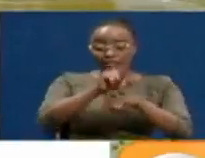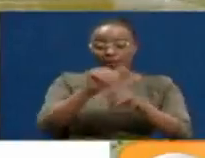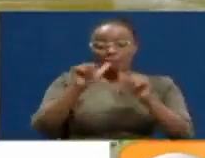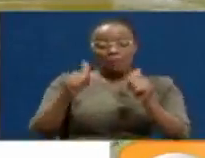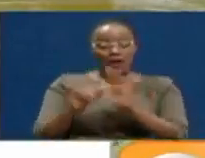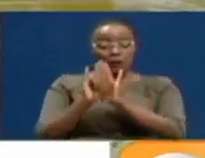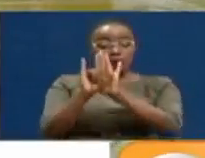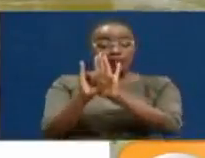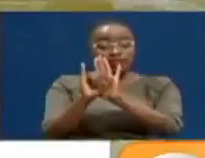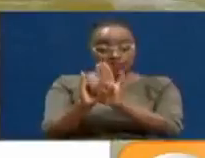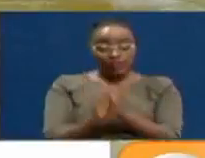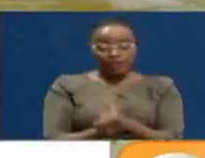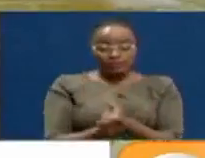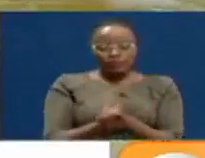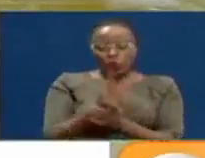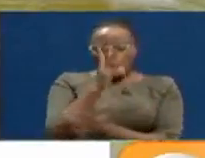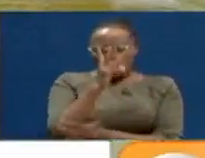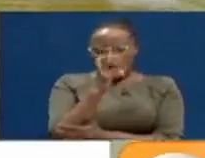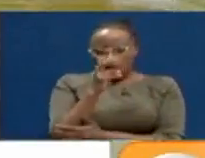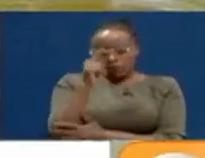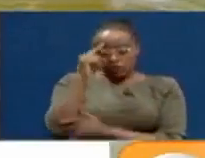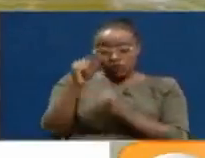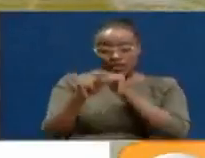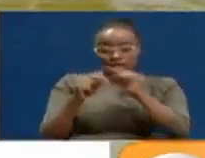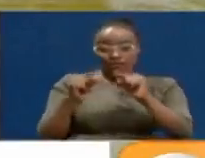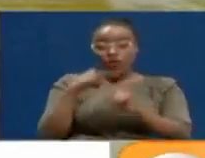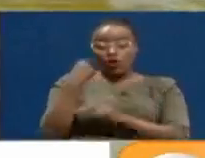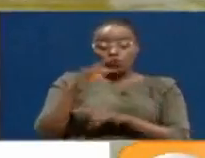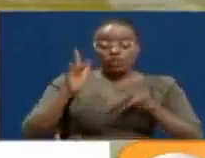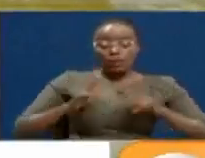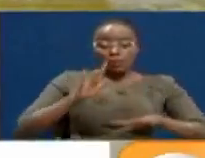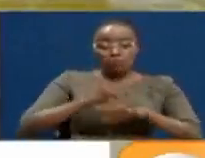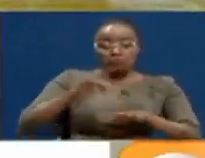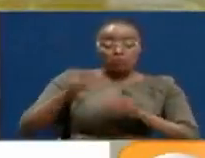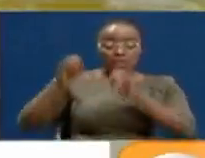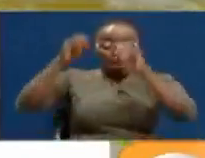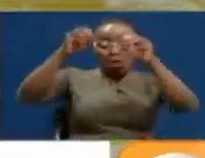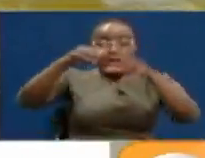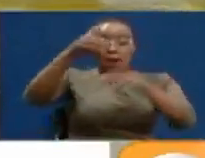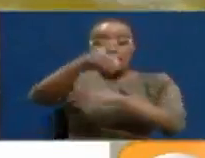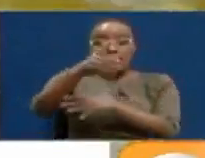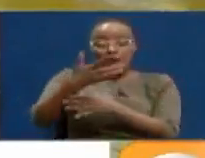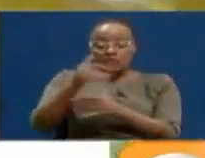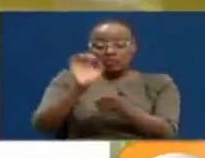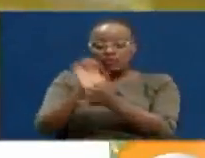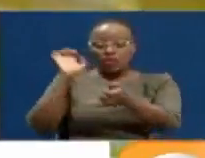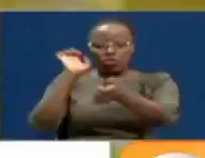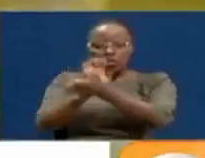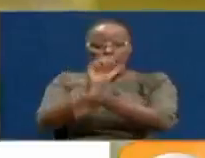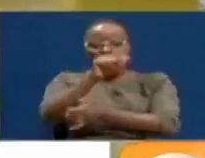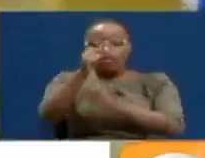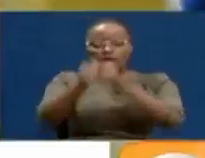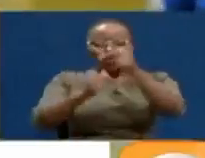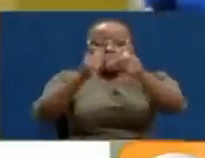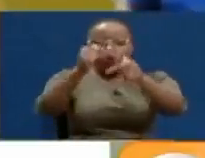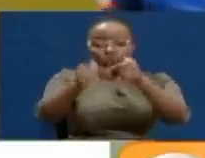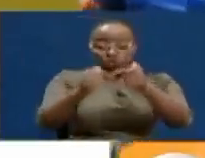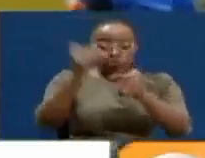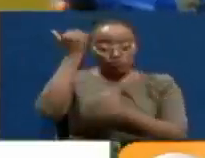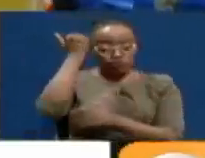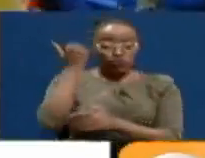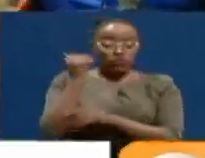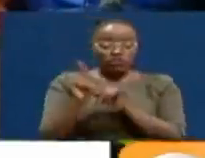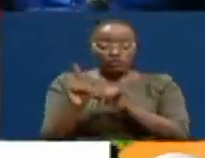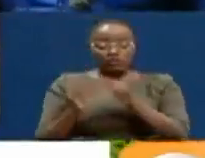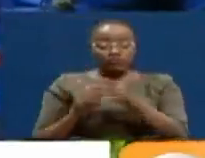to be identified. With some suspects of murder whose victims have ended up here already in custody and undergoing trial, it pops